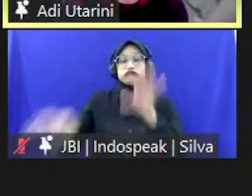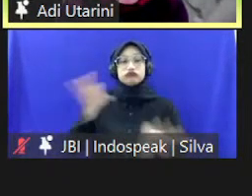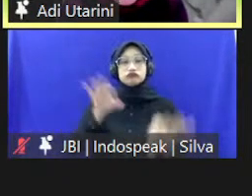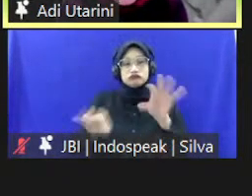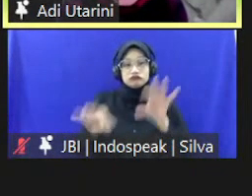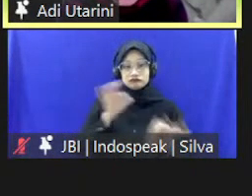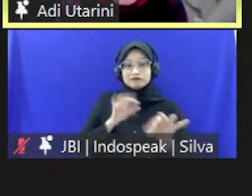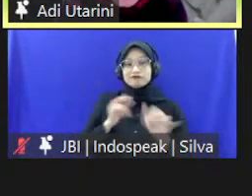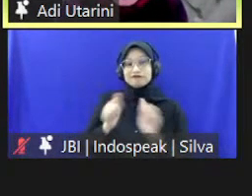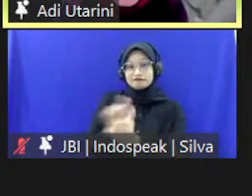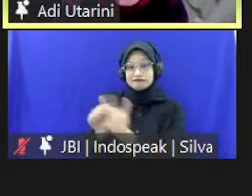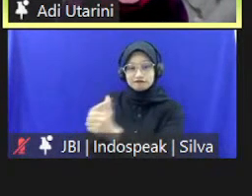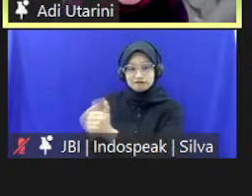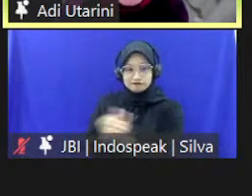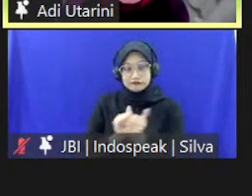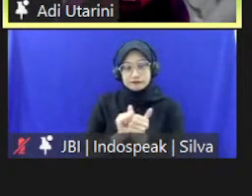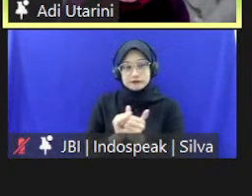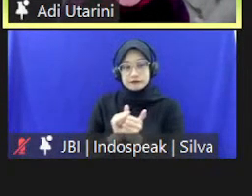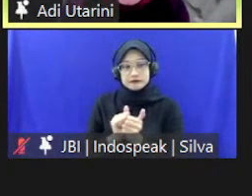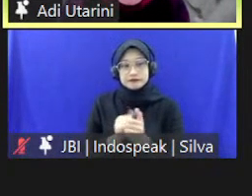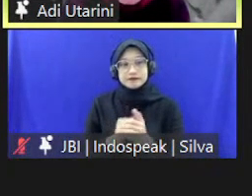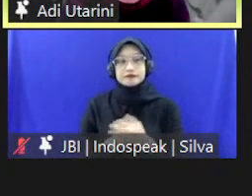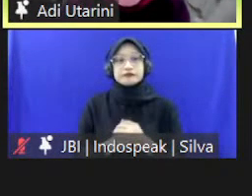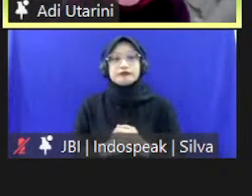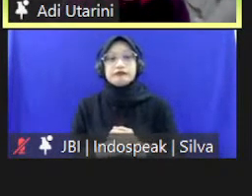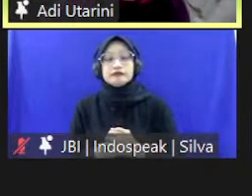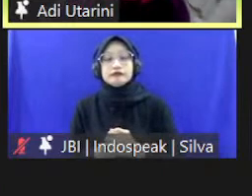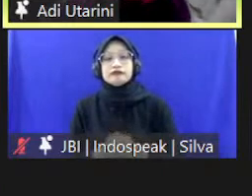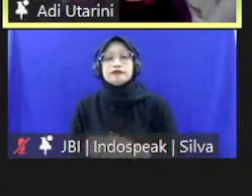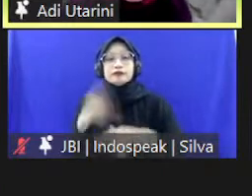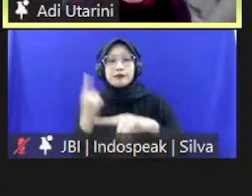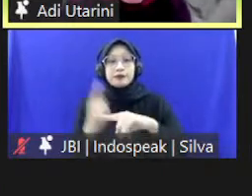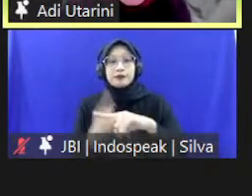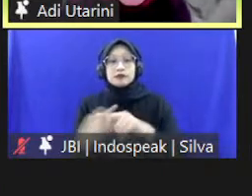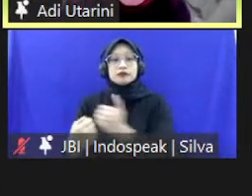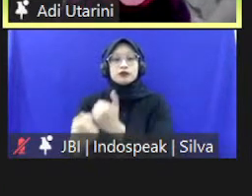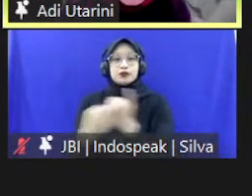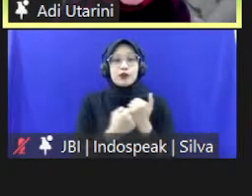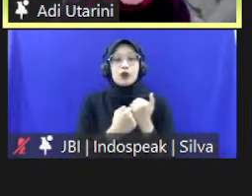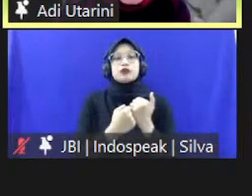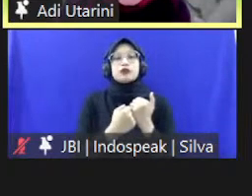venture philanthropy, which is done by the Tahia family.